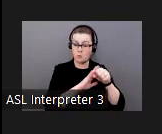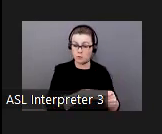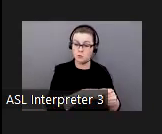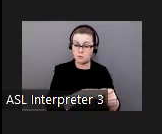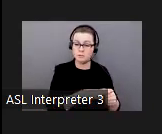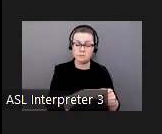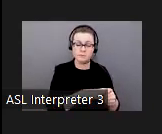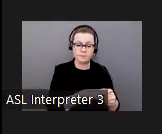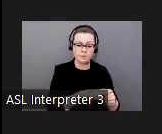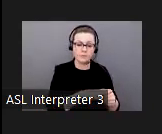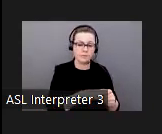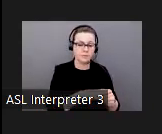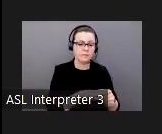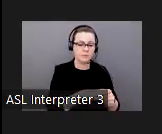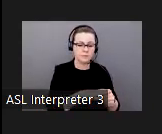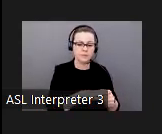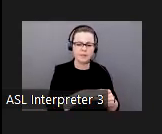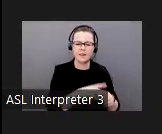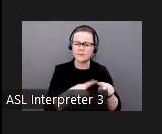people who are